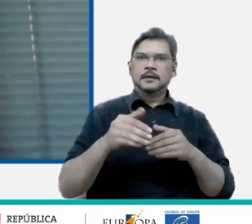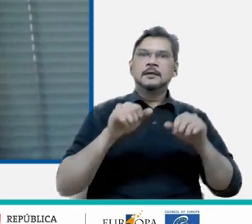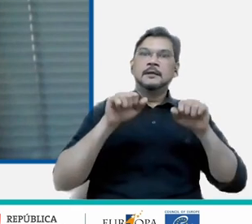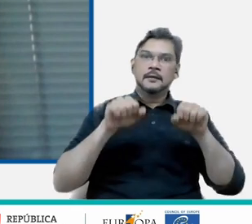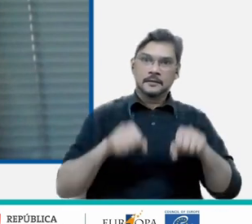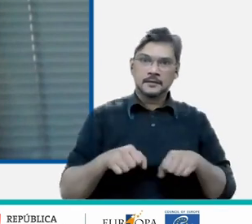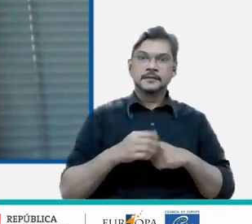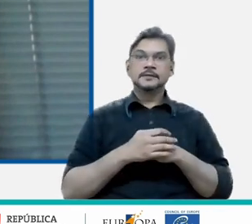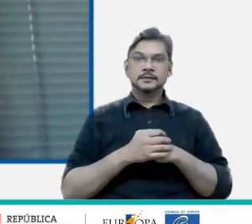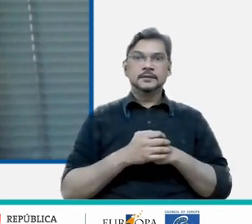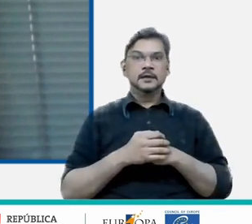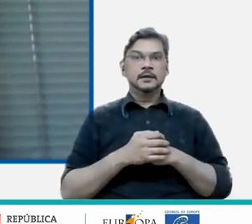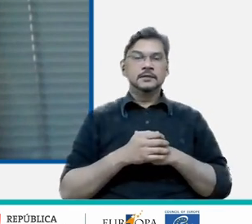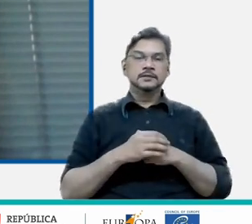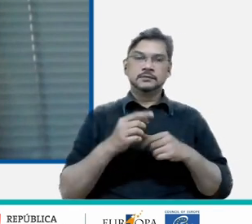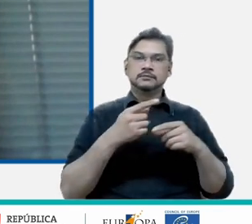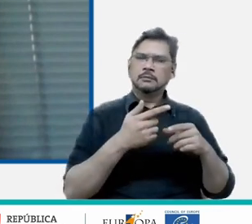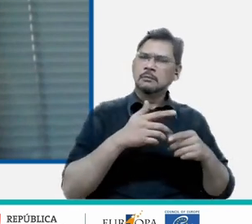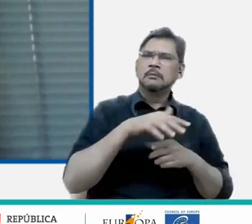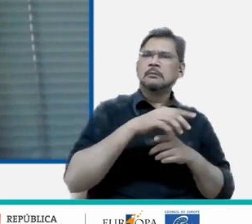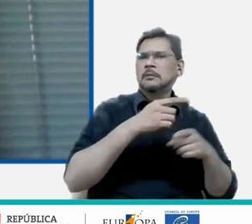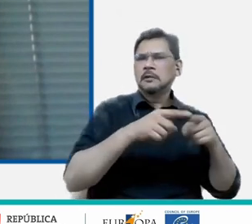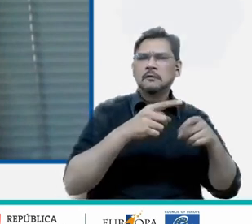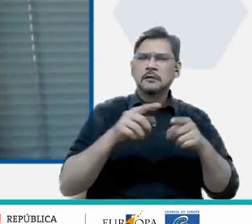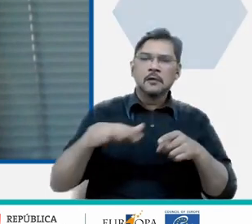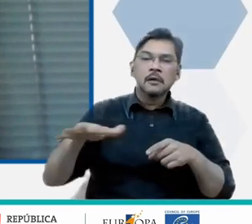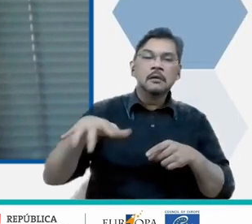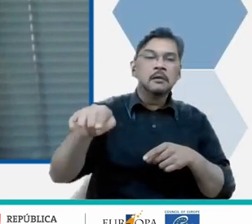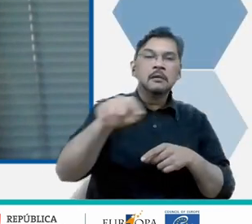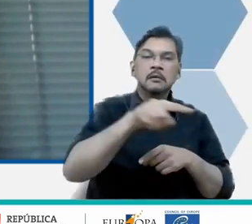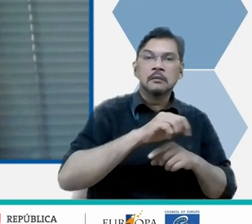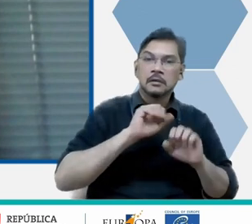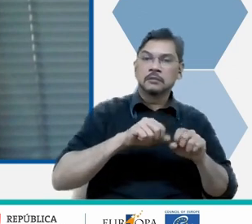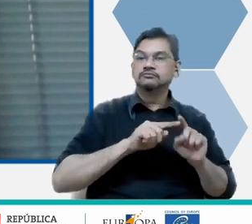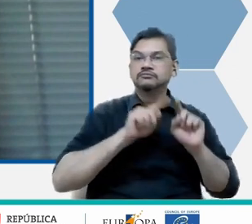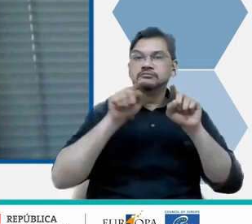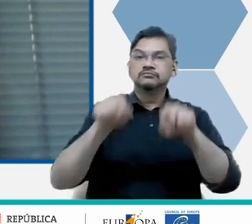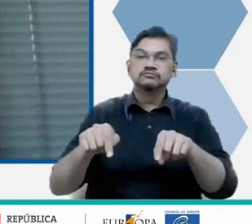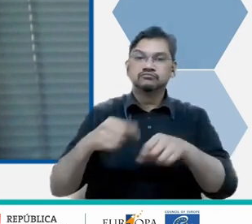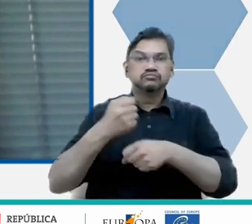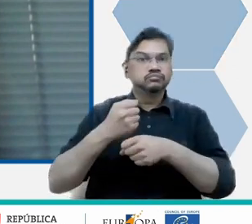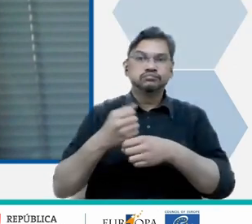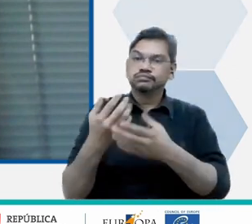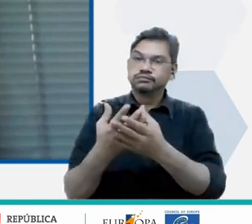the different areas to respond for the crisis